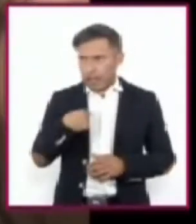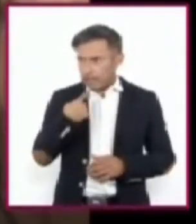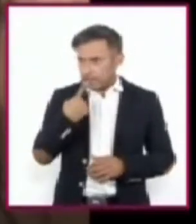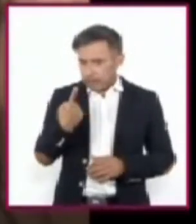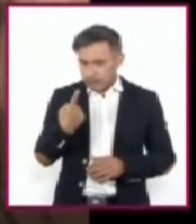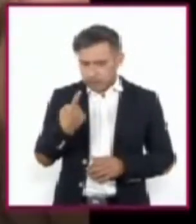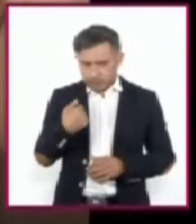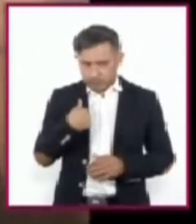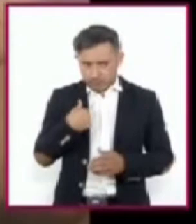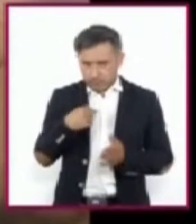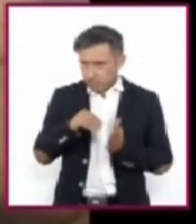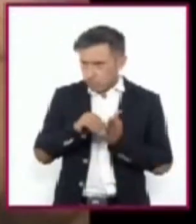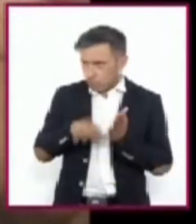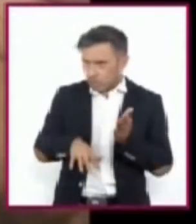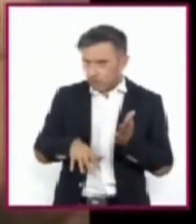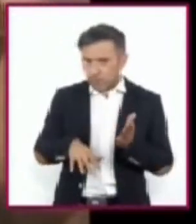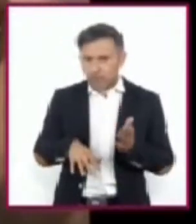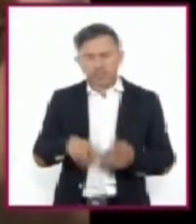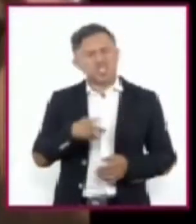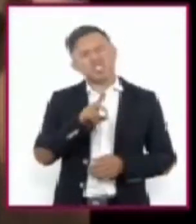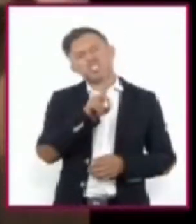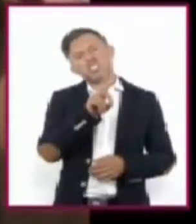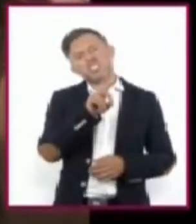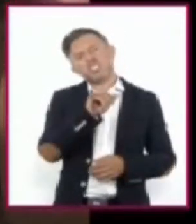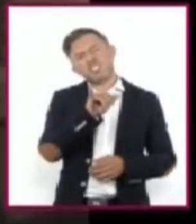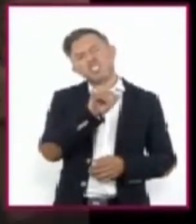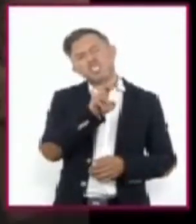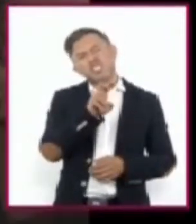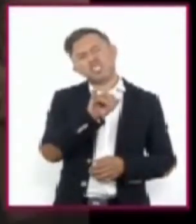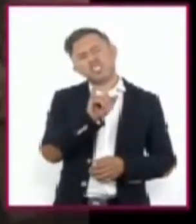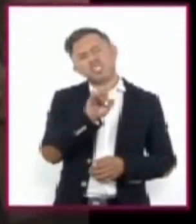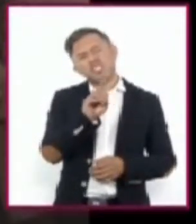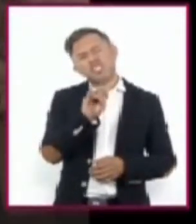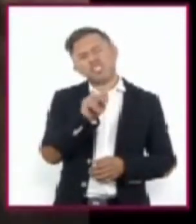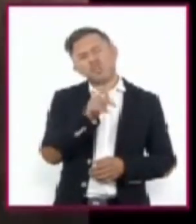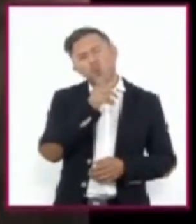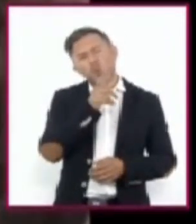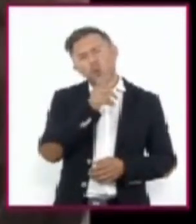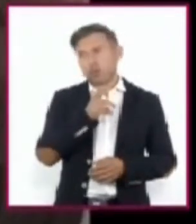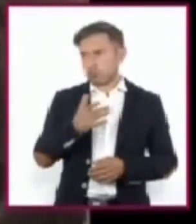student. Who is Dizzy Dean? He's my father.